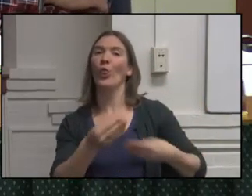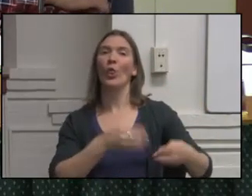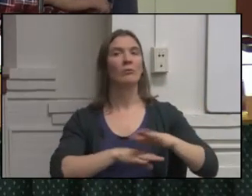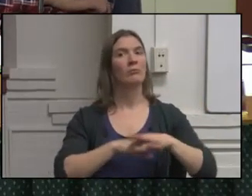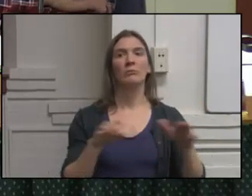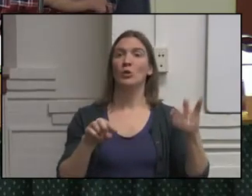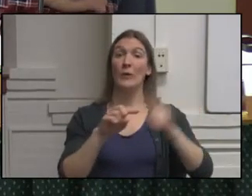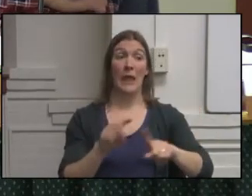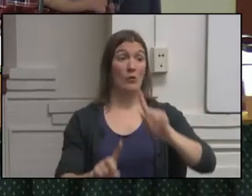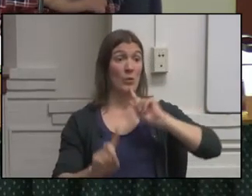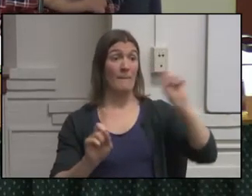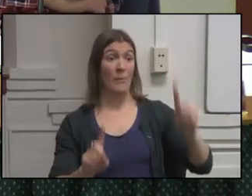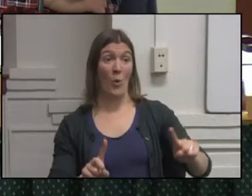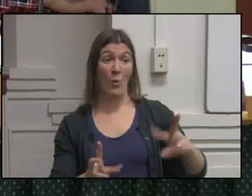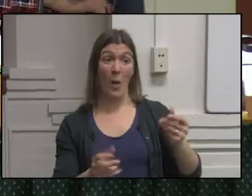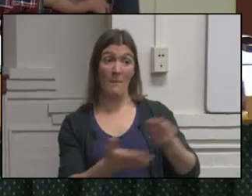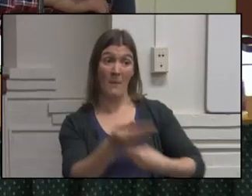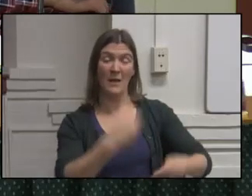such reports.